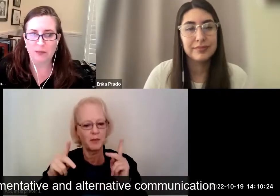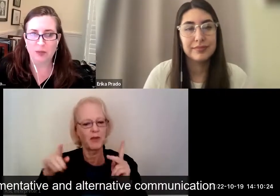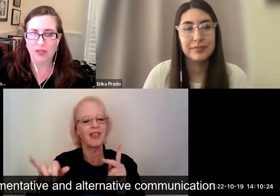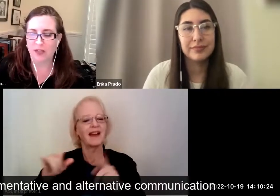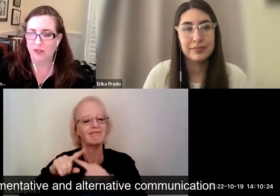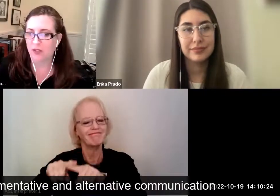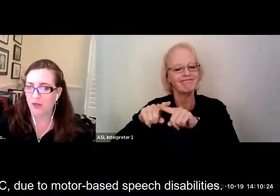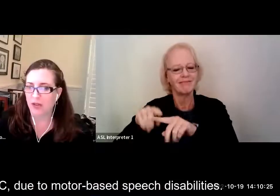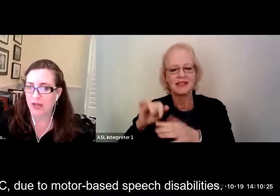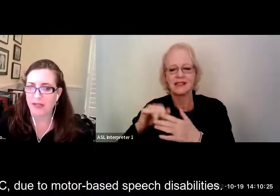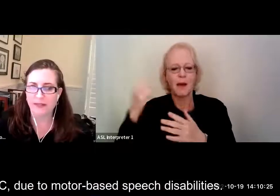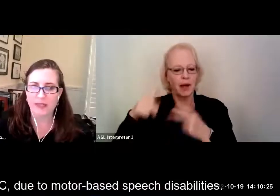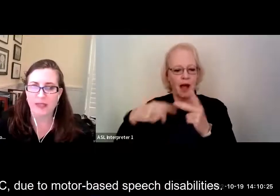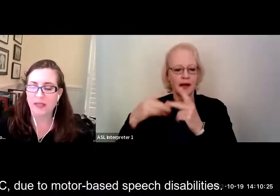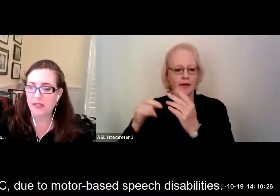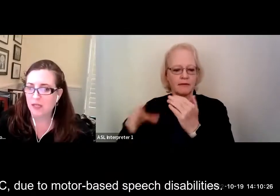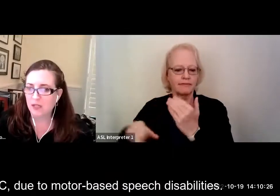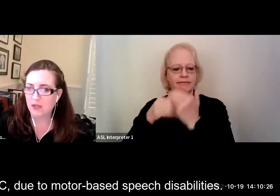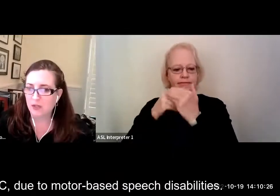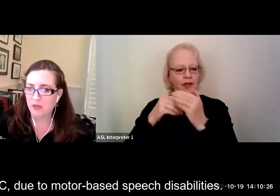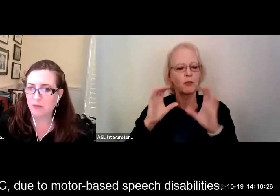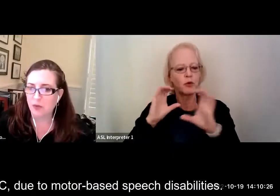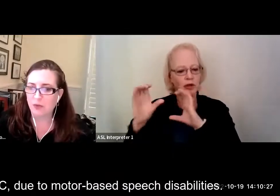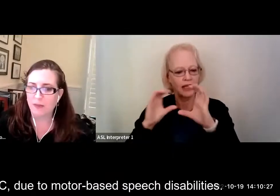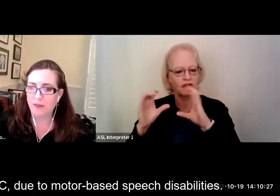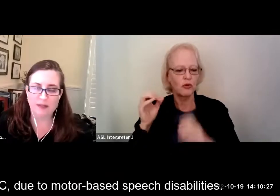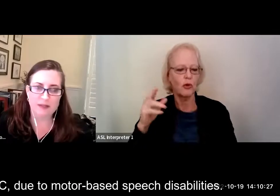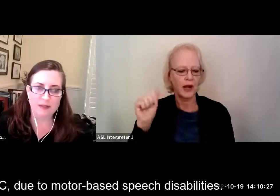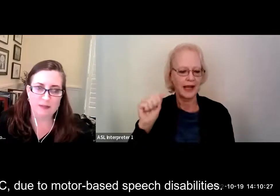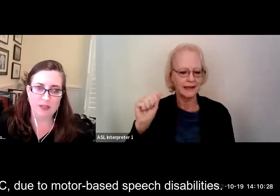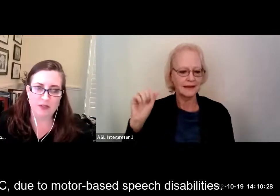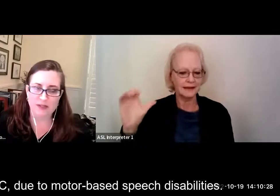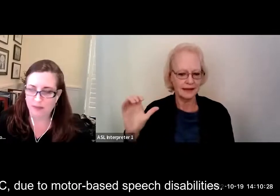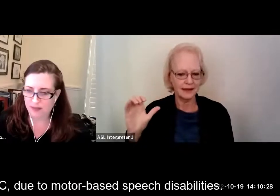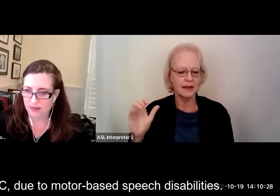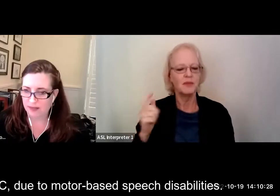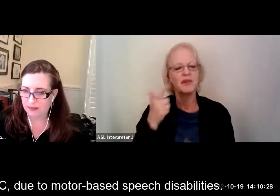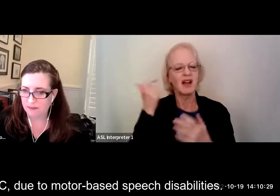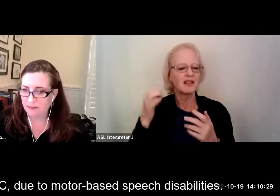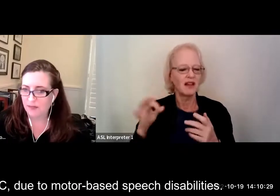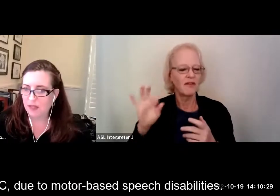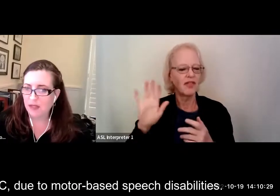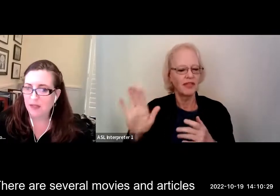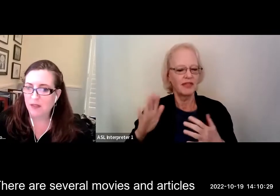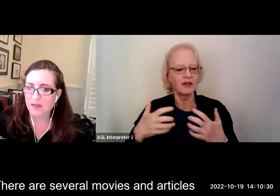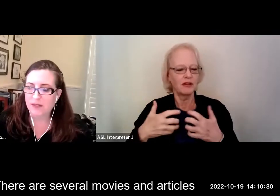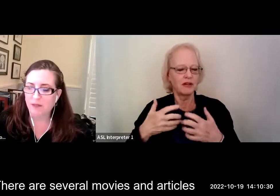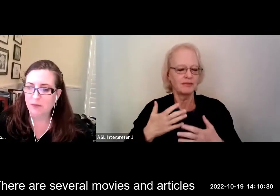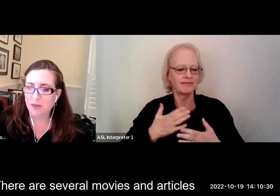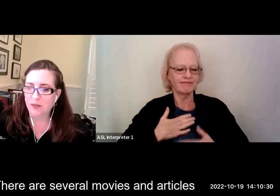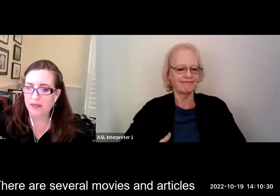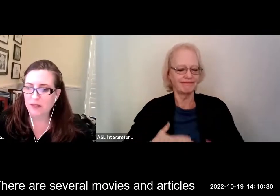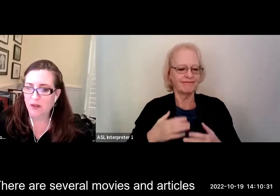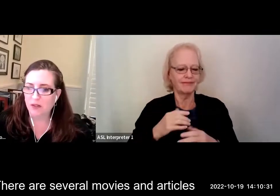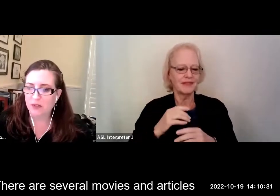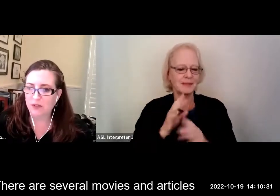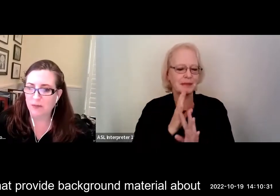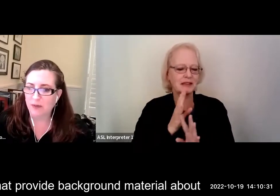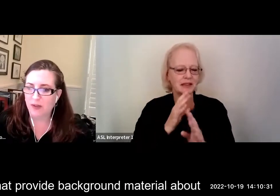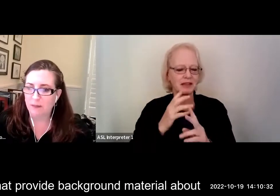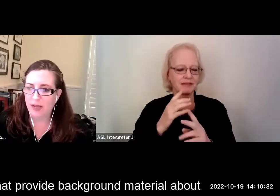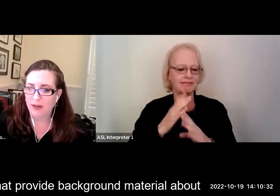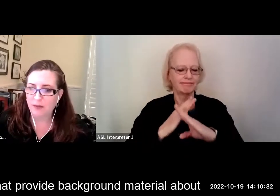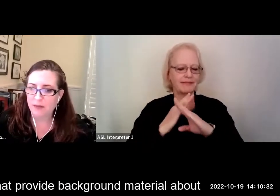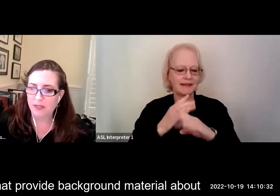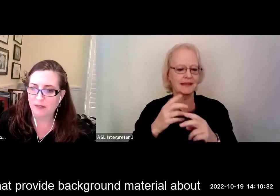communication or AAC due to motor-based speech disabilities. There are several movies and articles